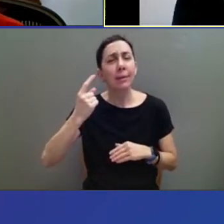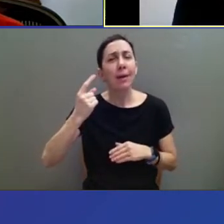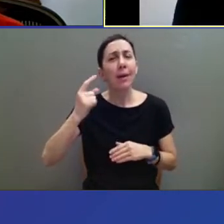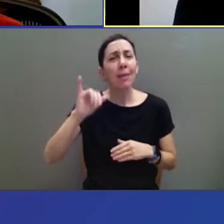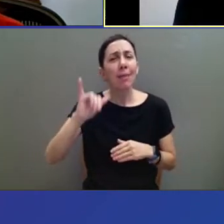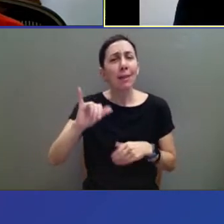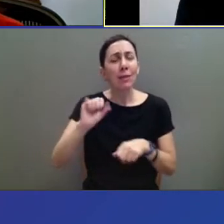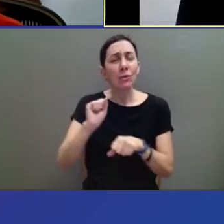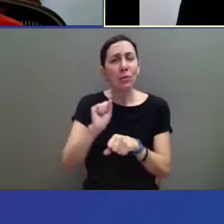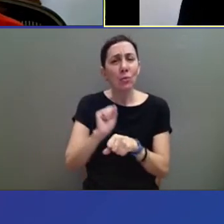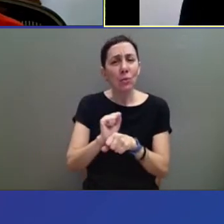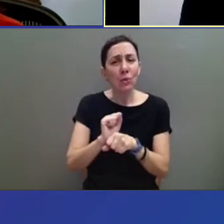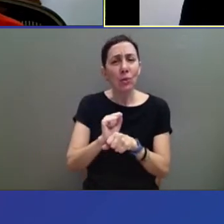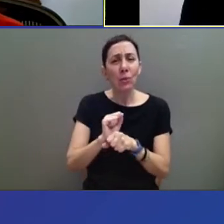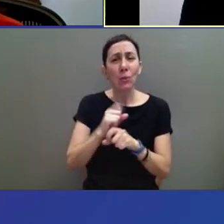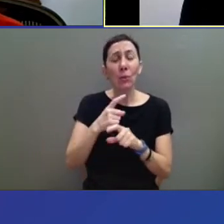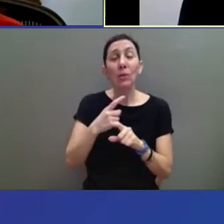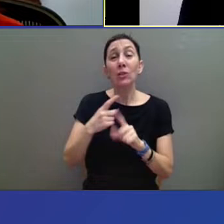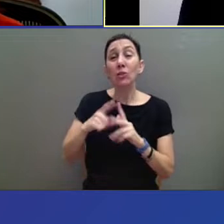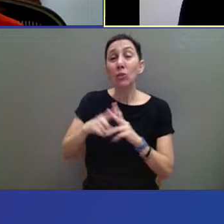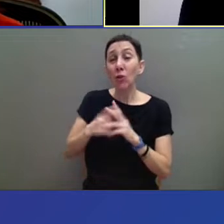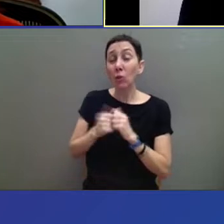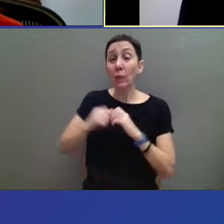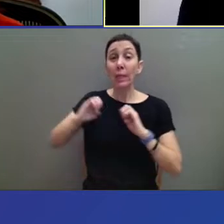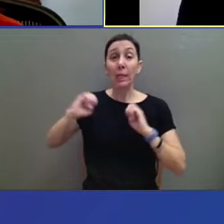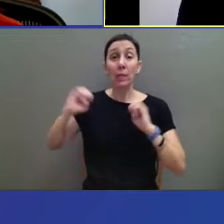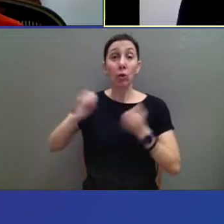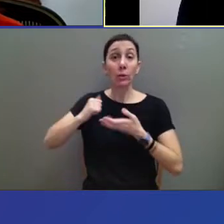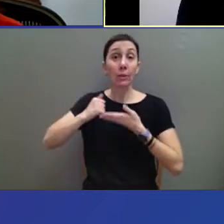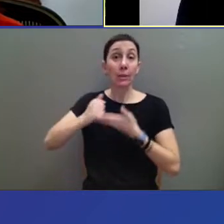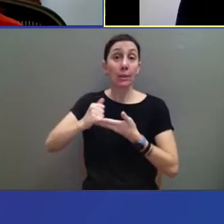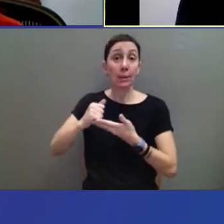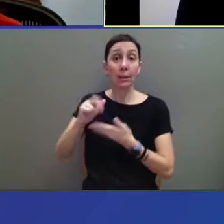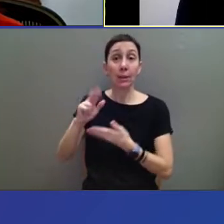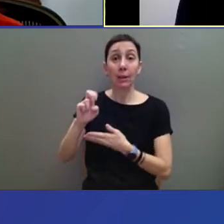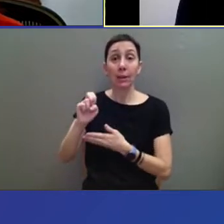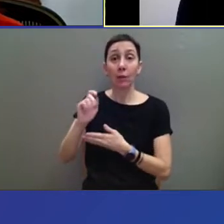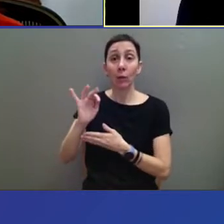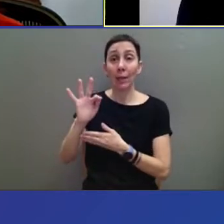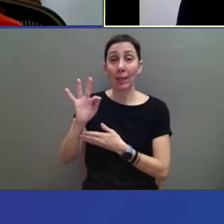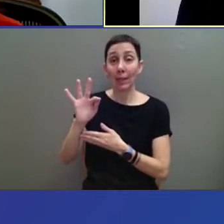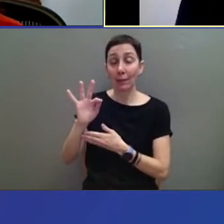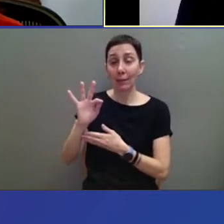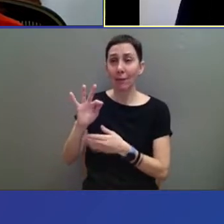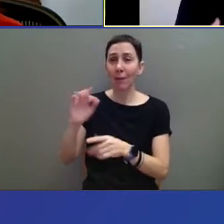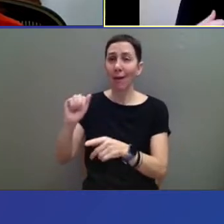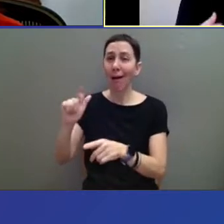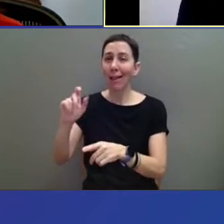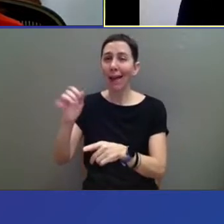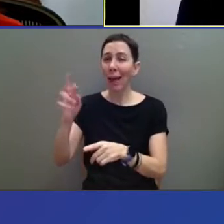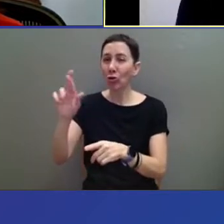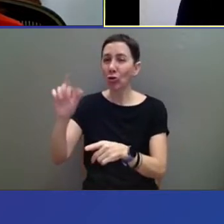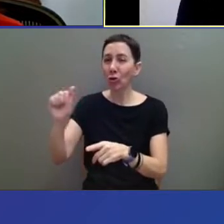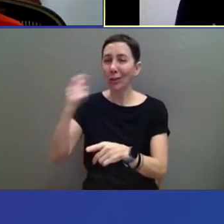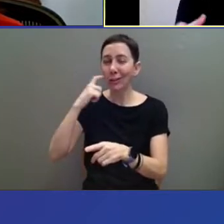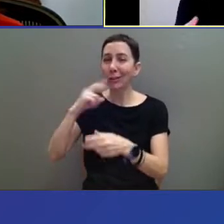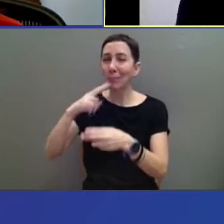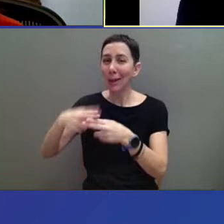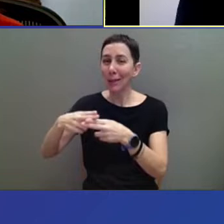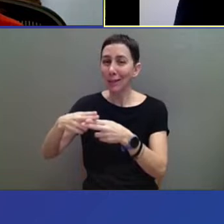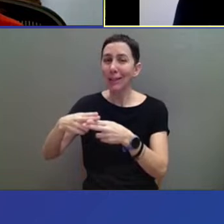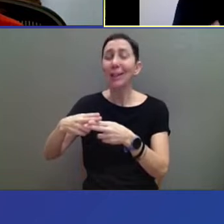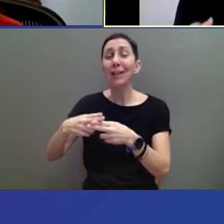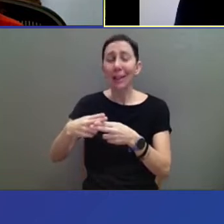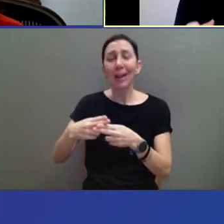launched out of emergency relief, but that we know, and Alejandra, you just referred to this, that we need to embed this in